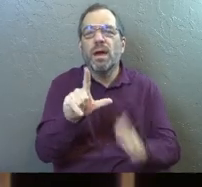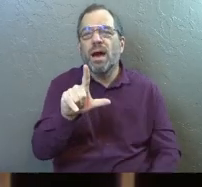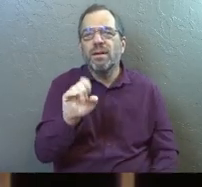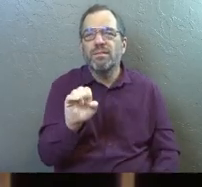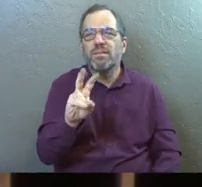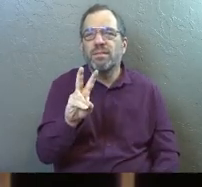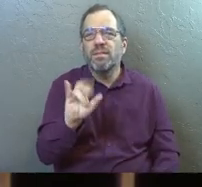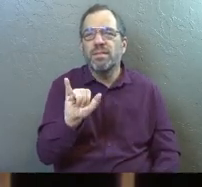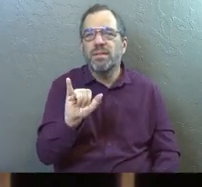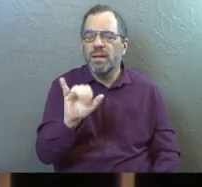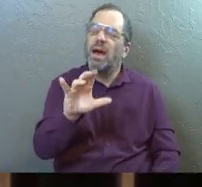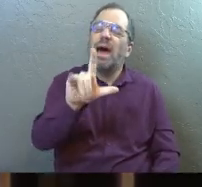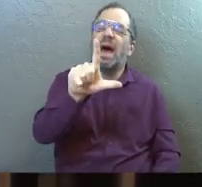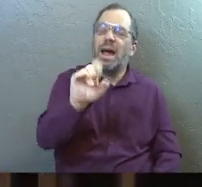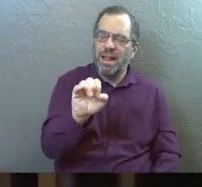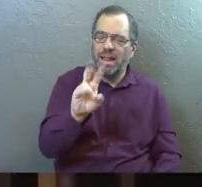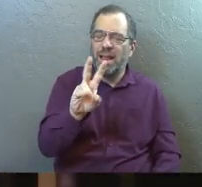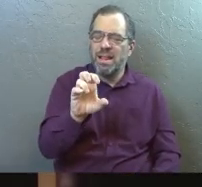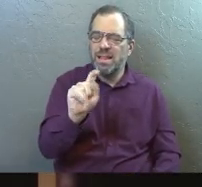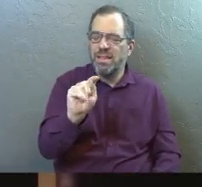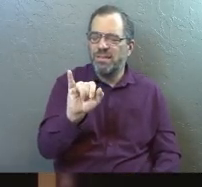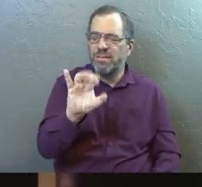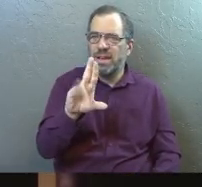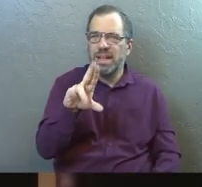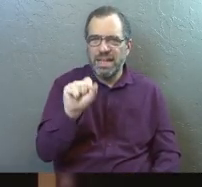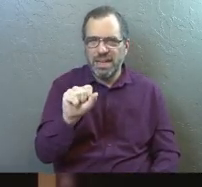sorry, but I am. The book of Leviticus.